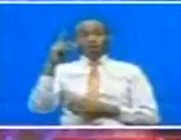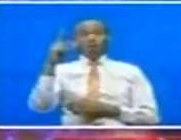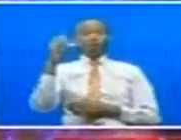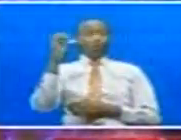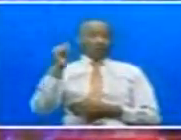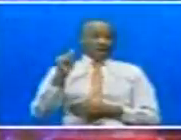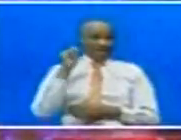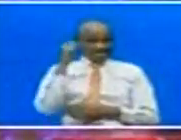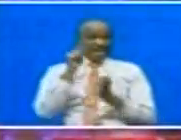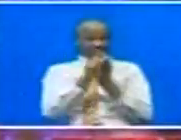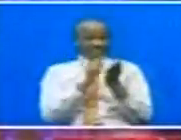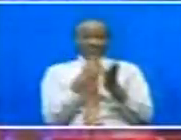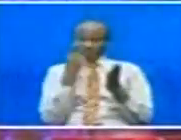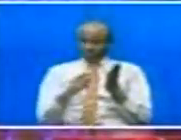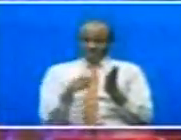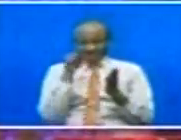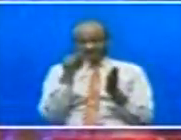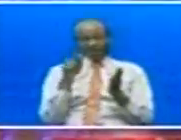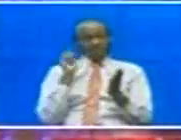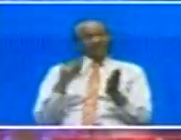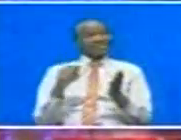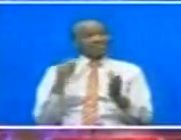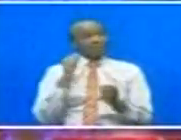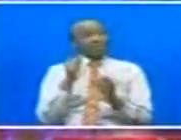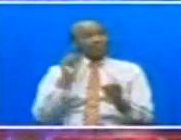agenda has to do with